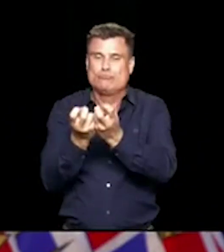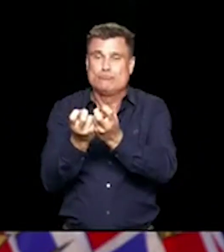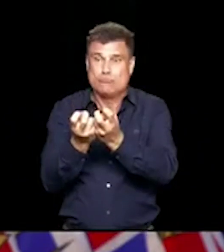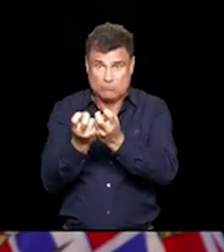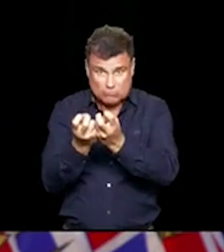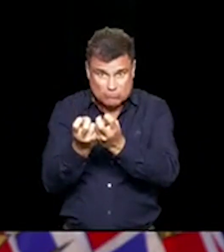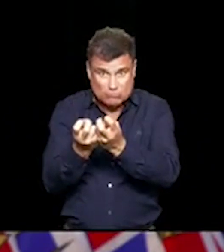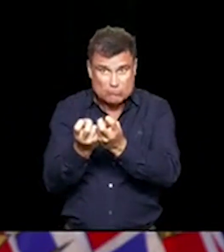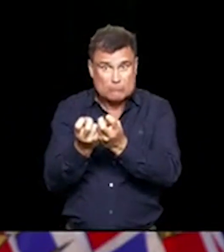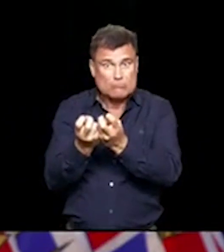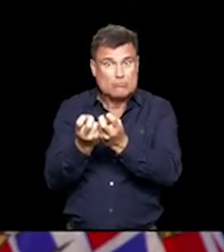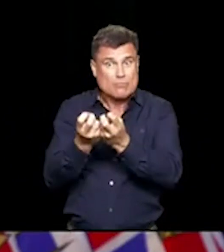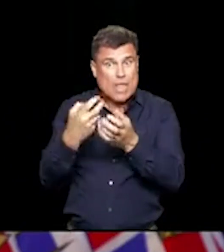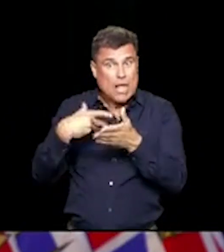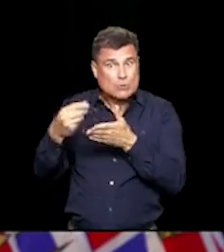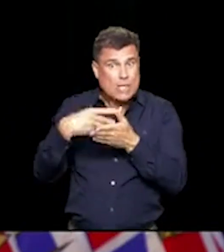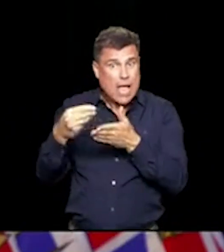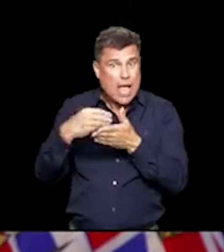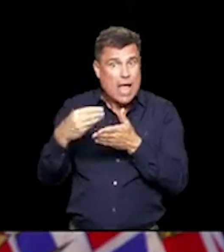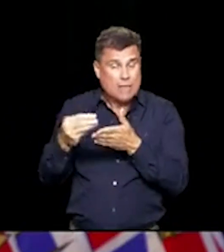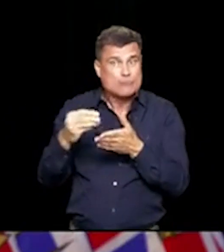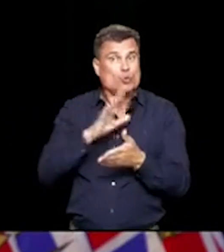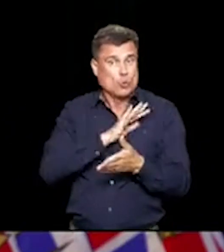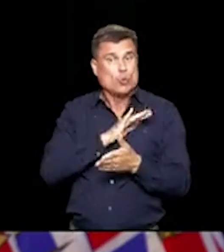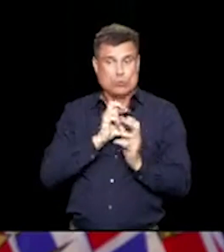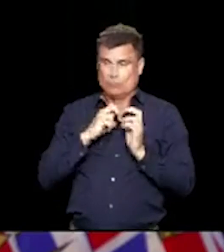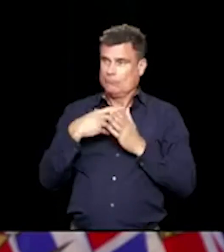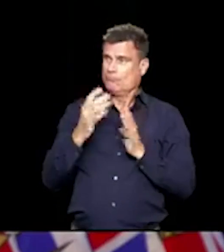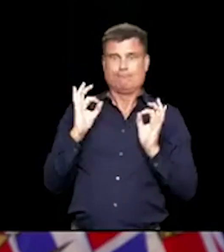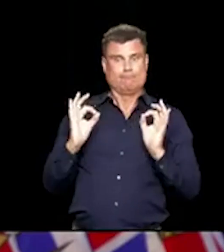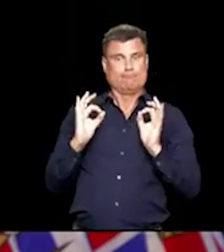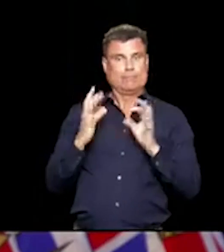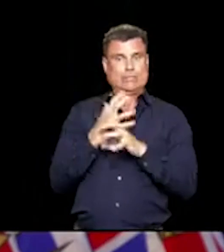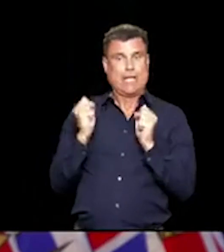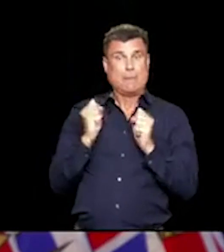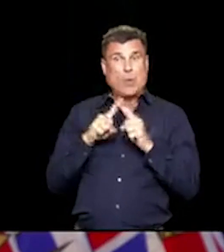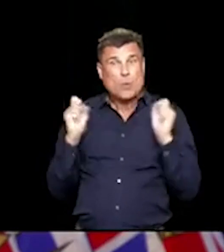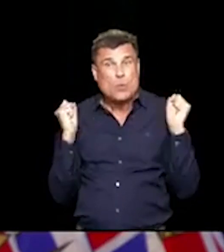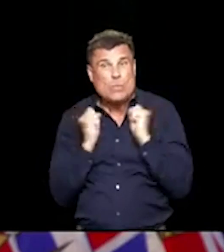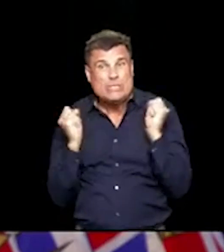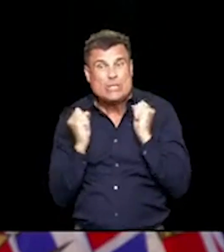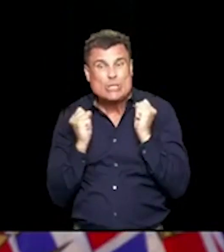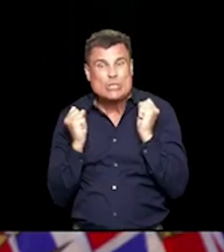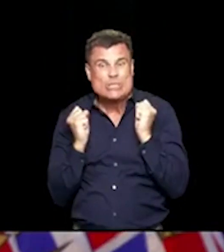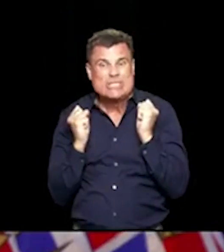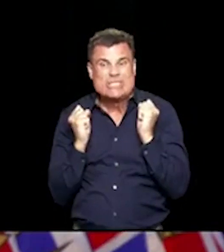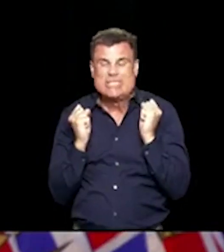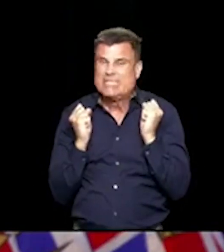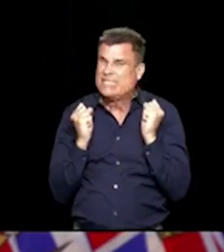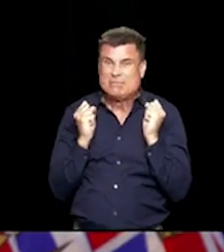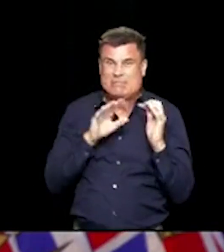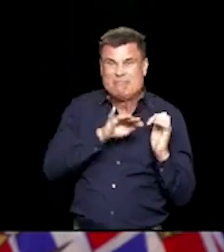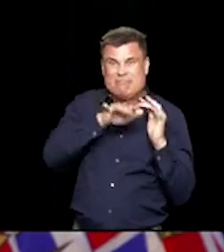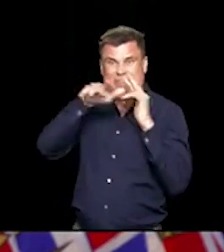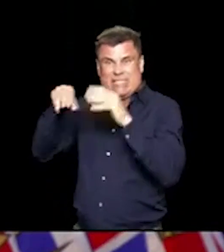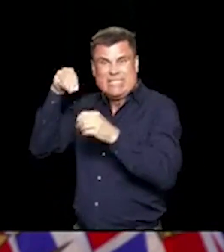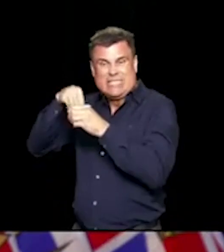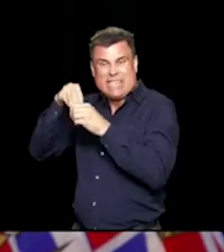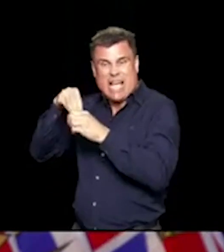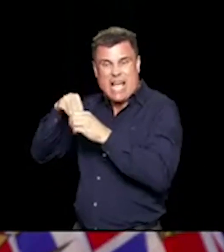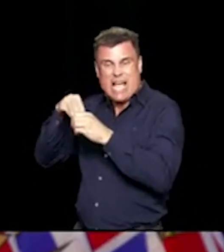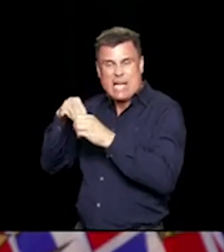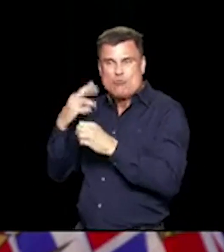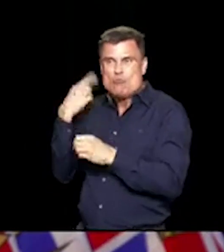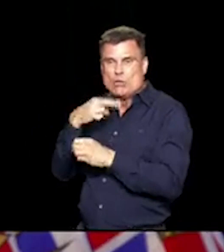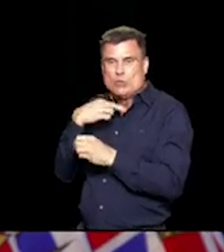to allow for more people to experience, safely in restaurants. So what we're looking at is how do we adjust